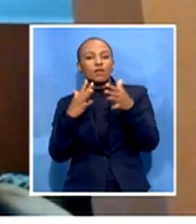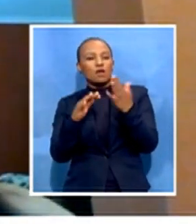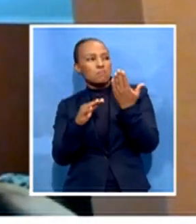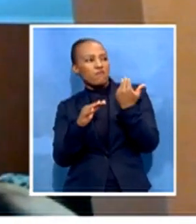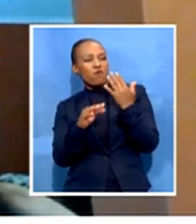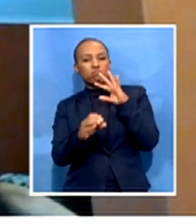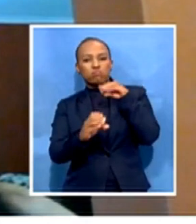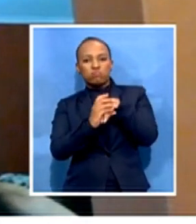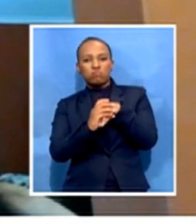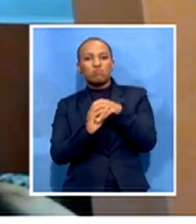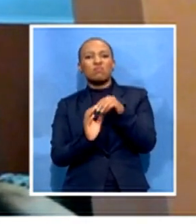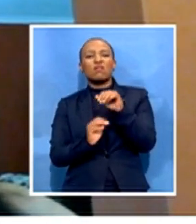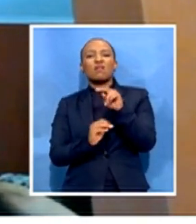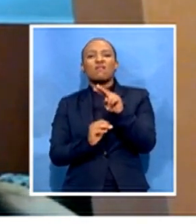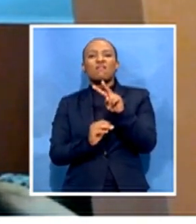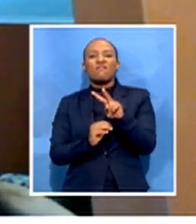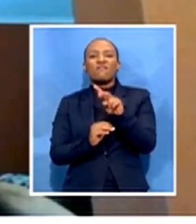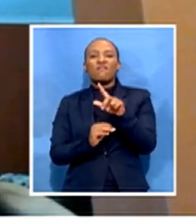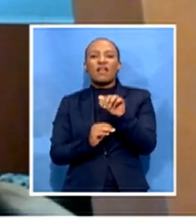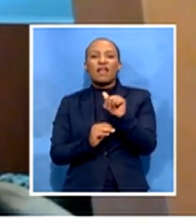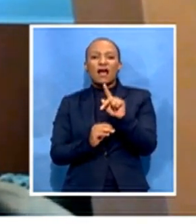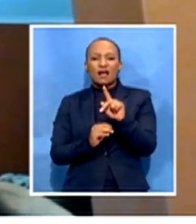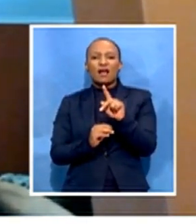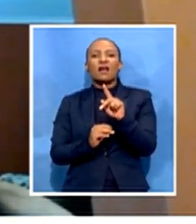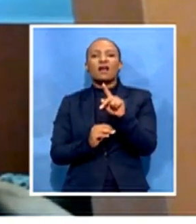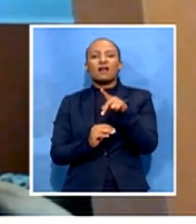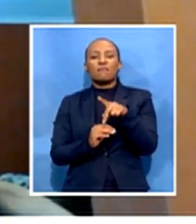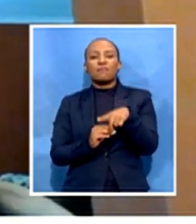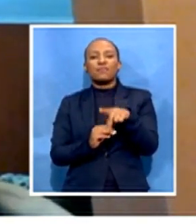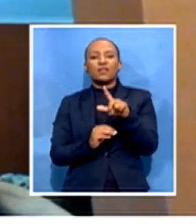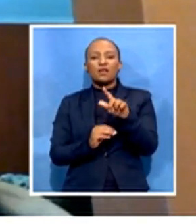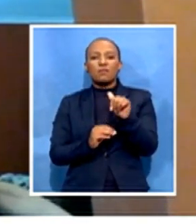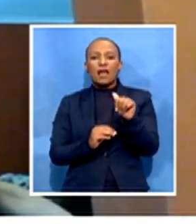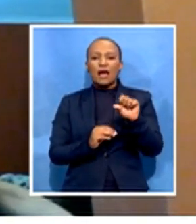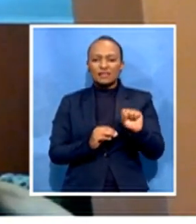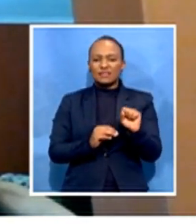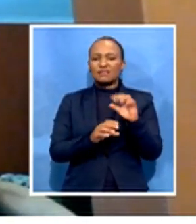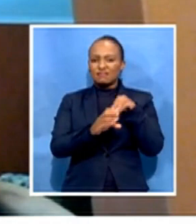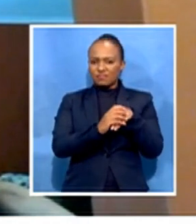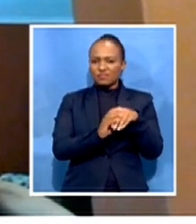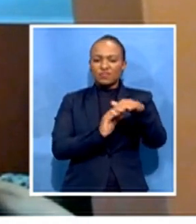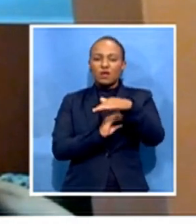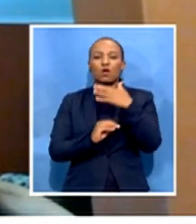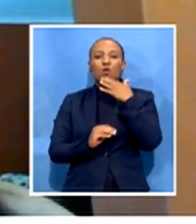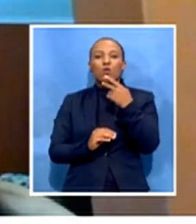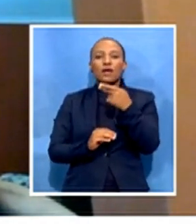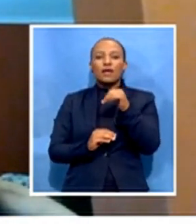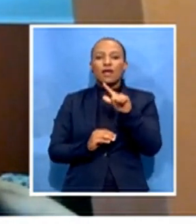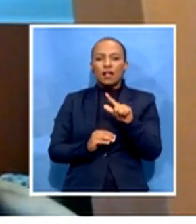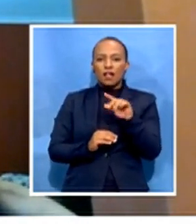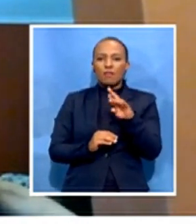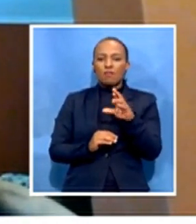operatives in, your red light zones in places like Hillbrow with nightclubs and a whole range